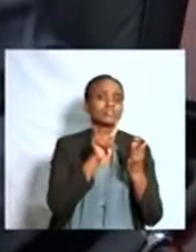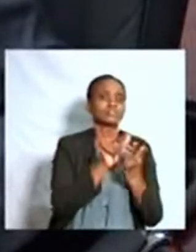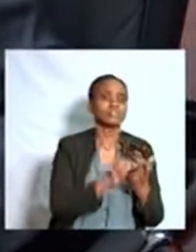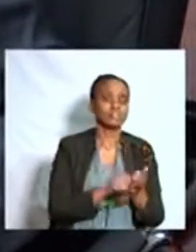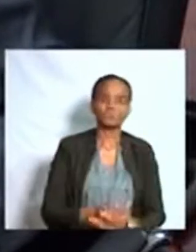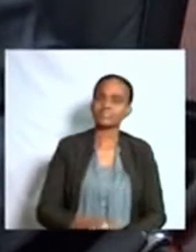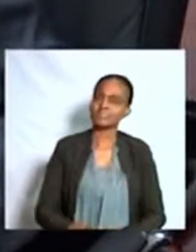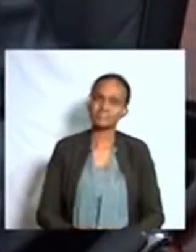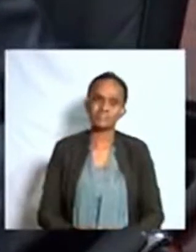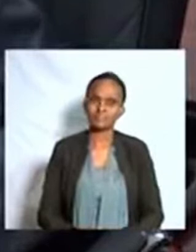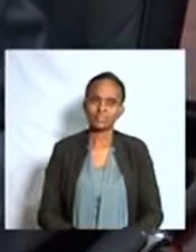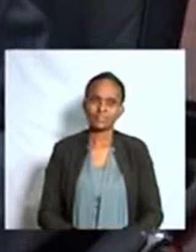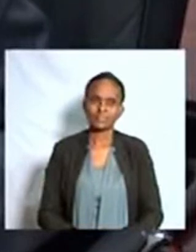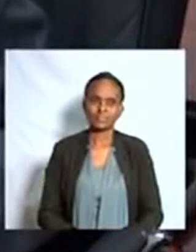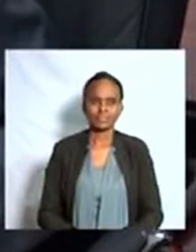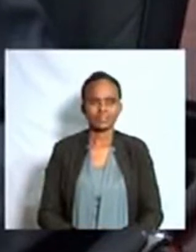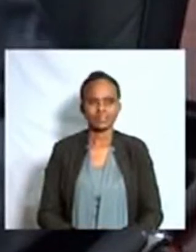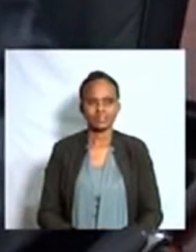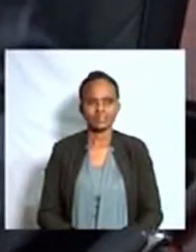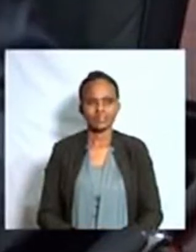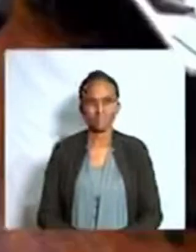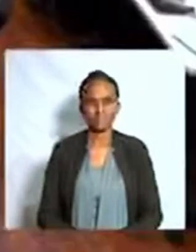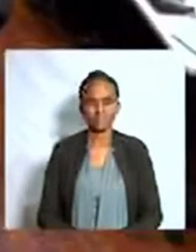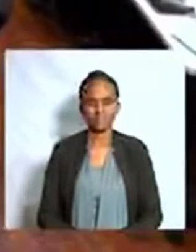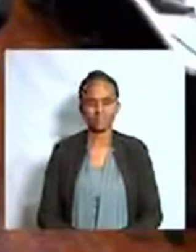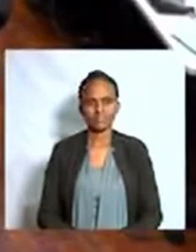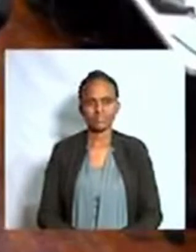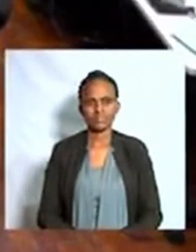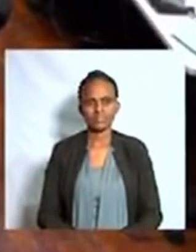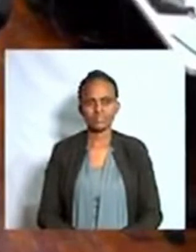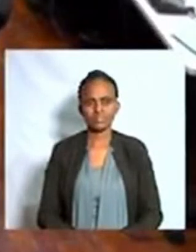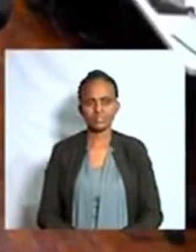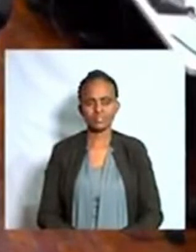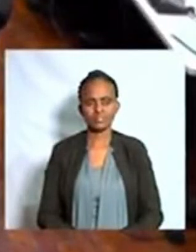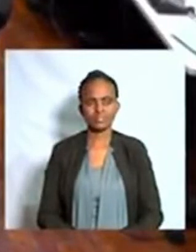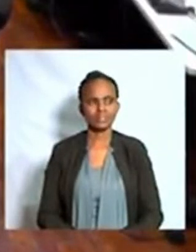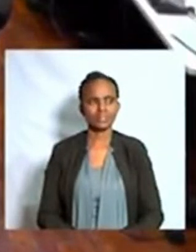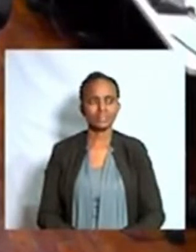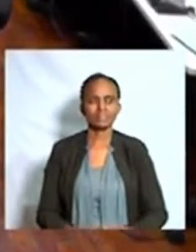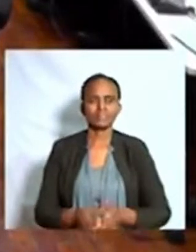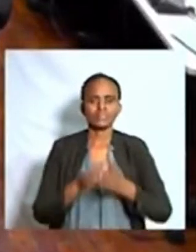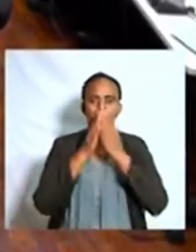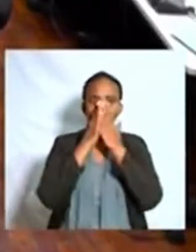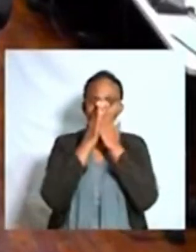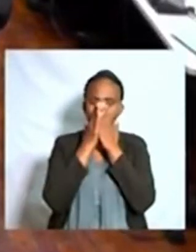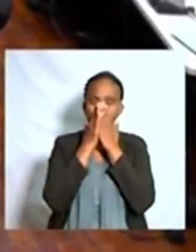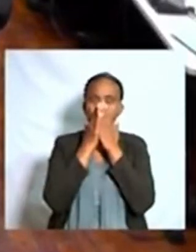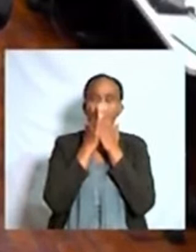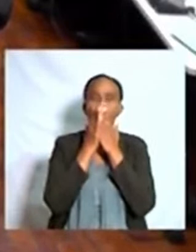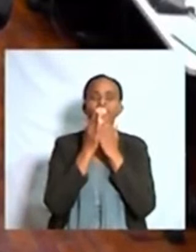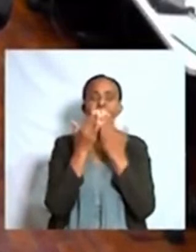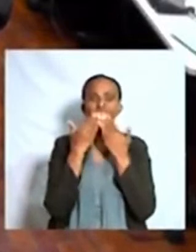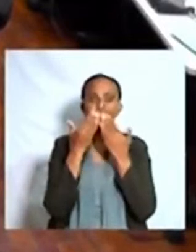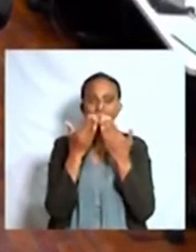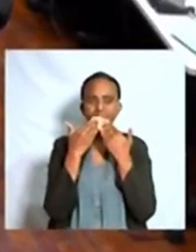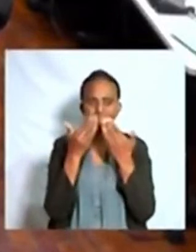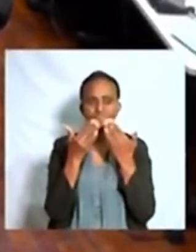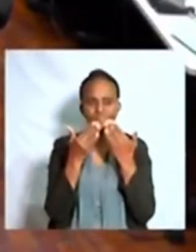law. Thank you, sir. Honorable Kola. Thank you, Chair. I know we've lectured for sure.